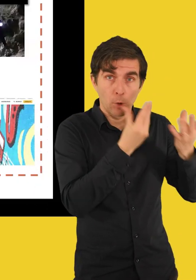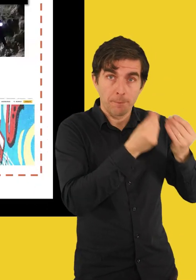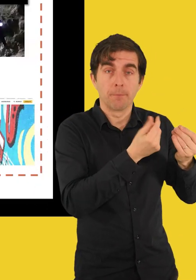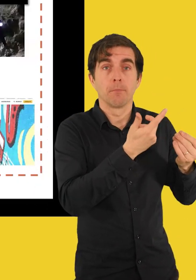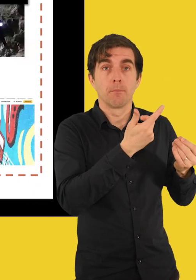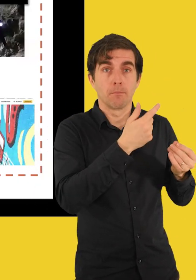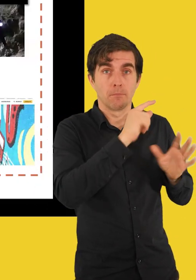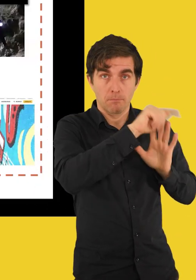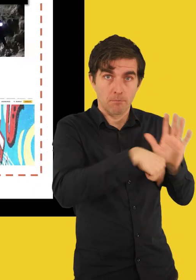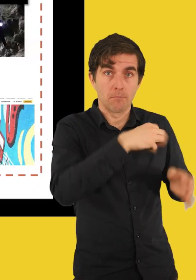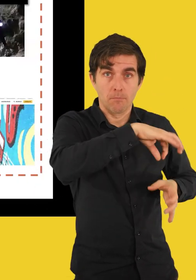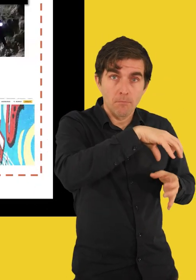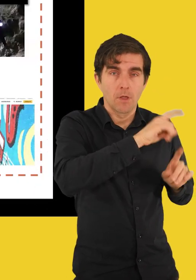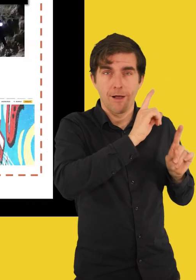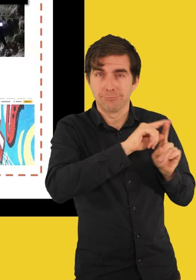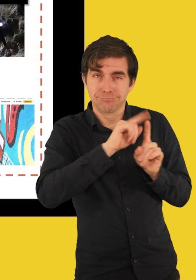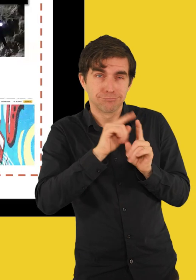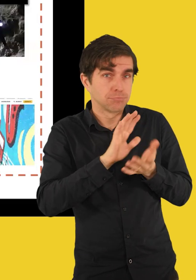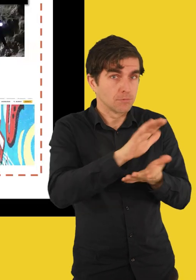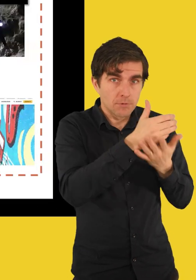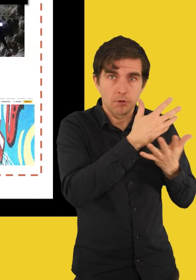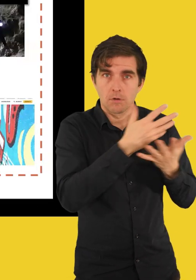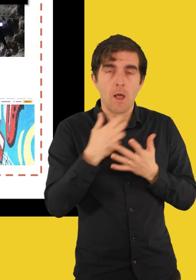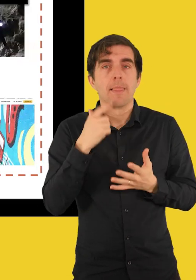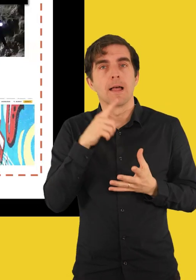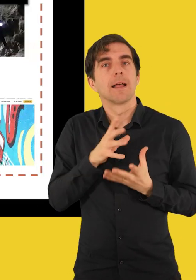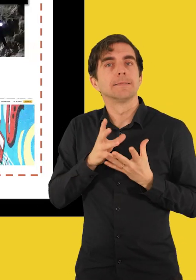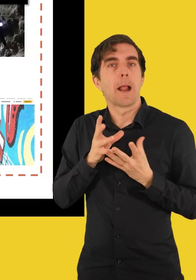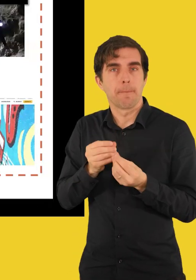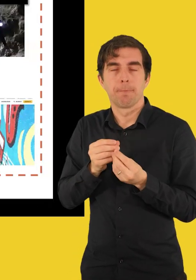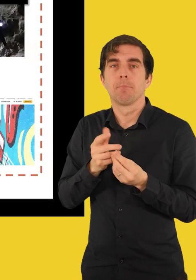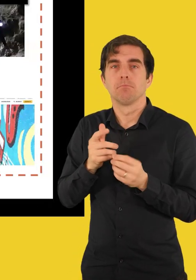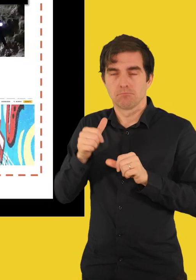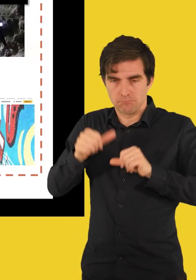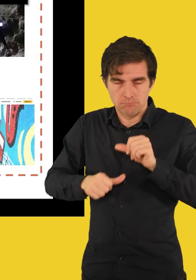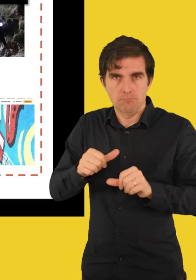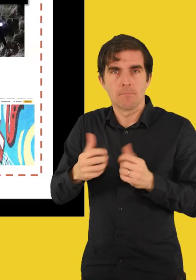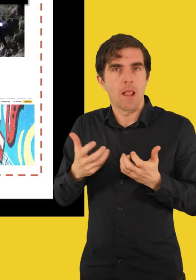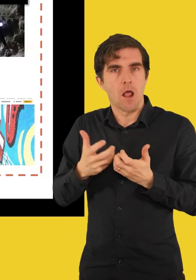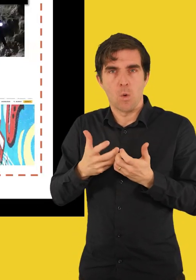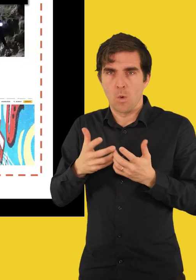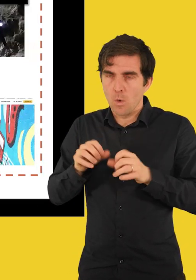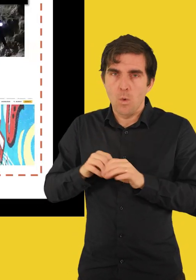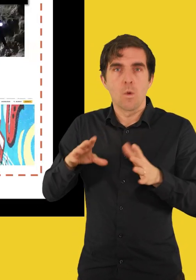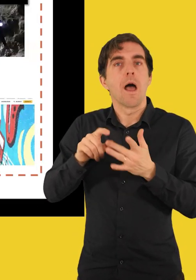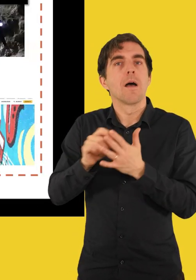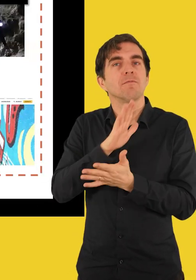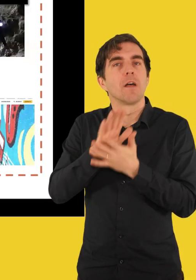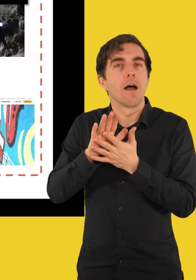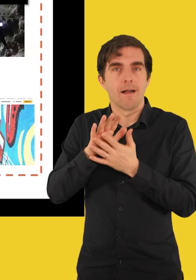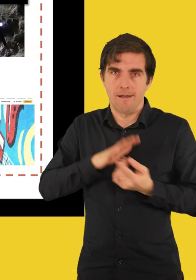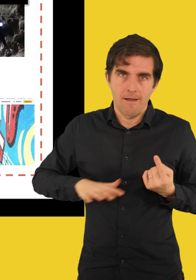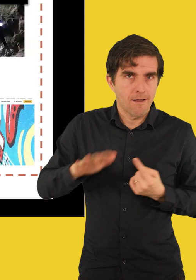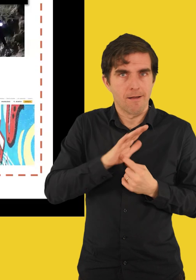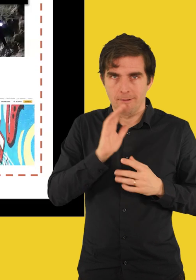the use of rainwater harvesting and things like that, which I think will help to expedite